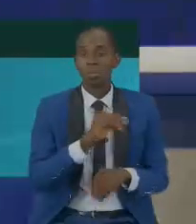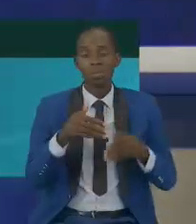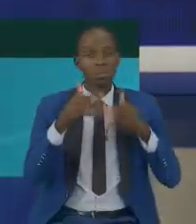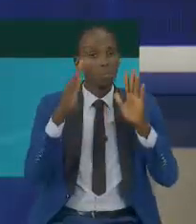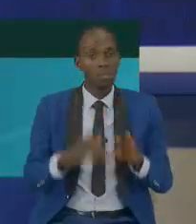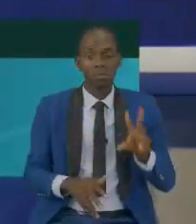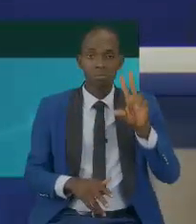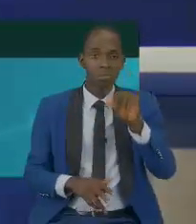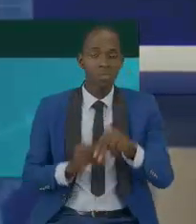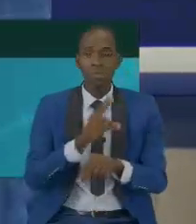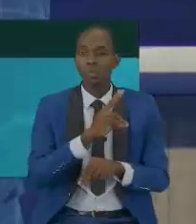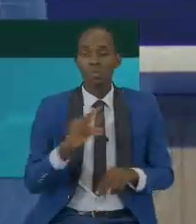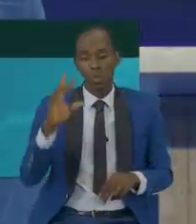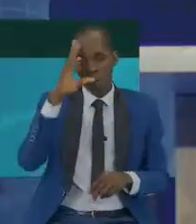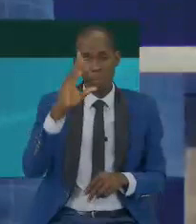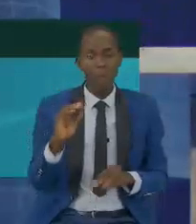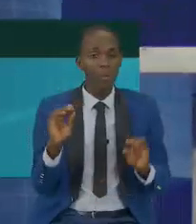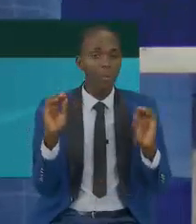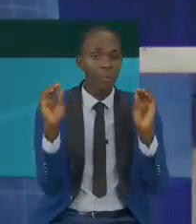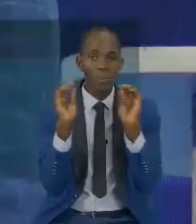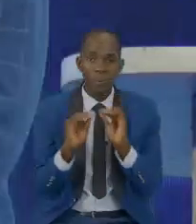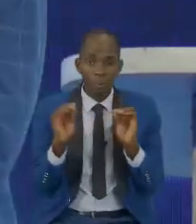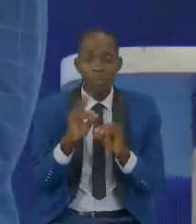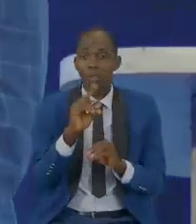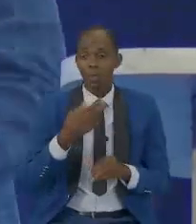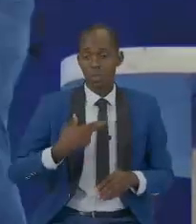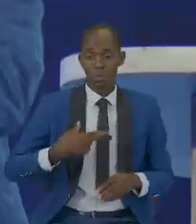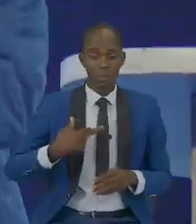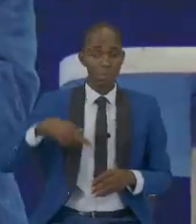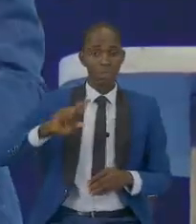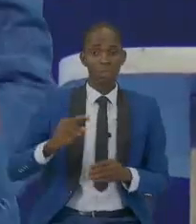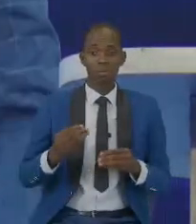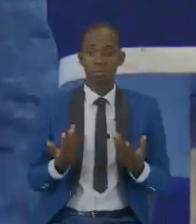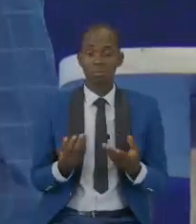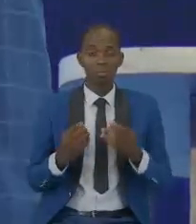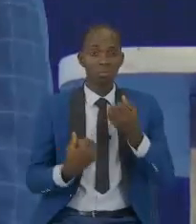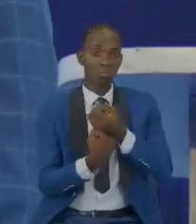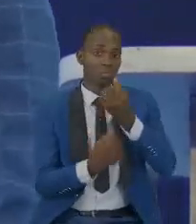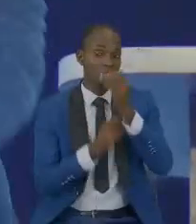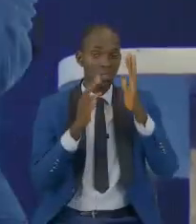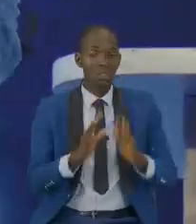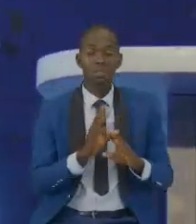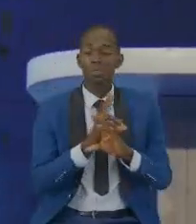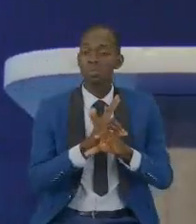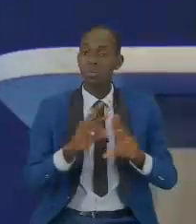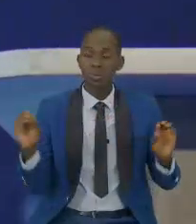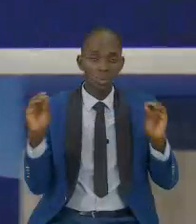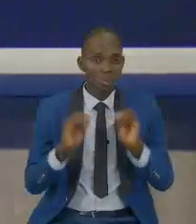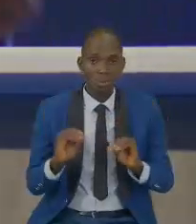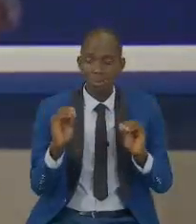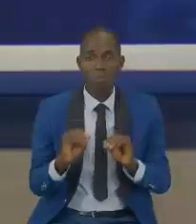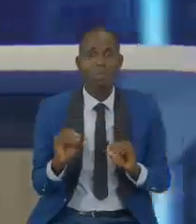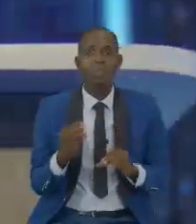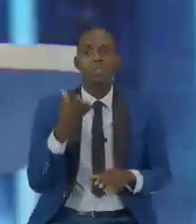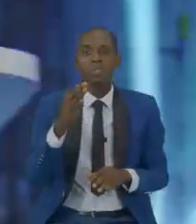man. None. No religious founder. None. And there's no denominational head. None. There is